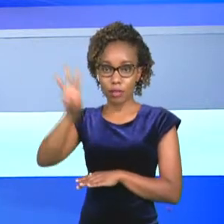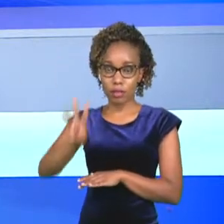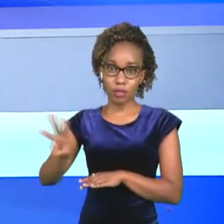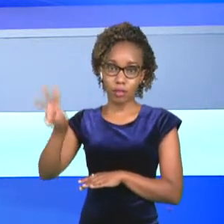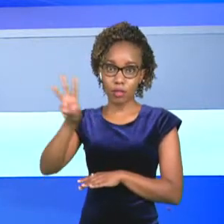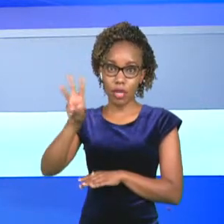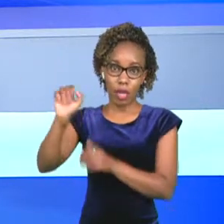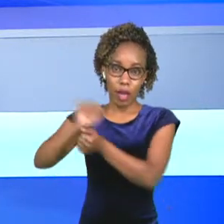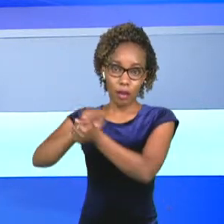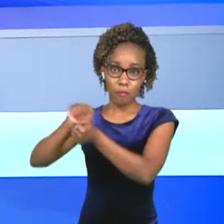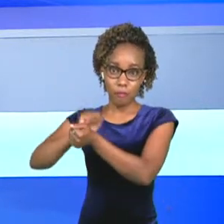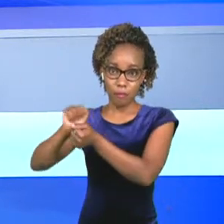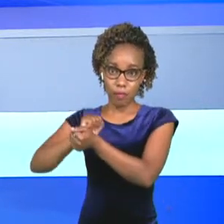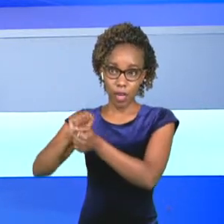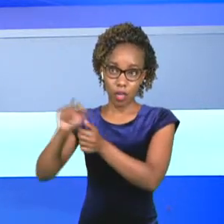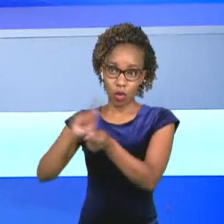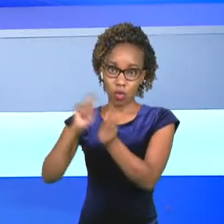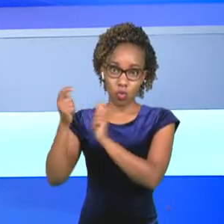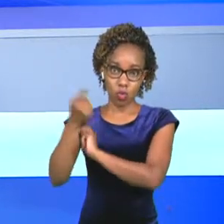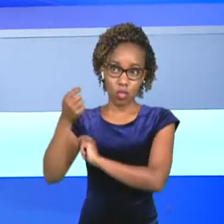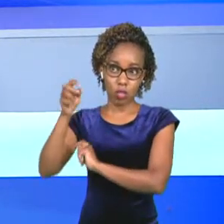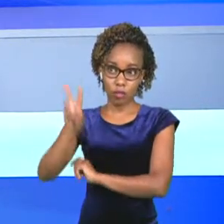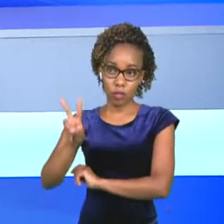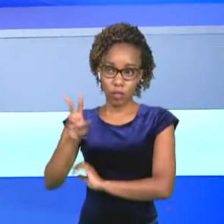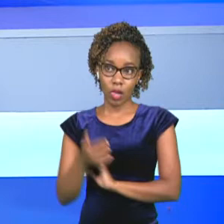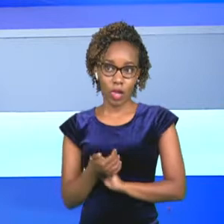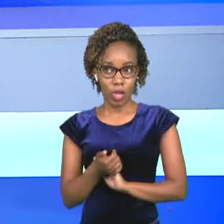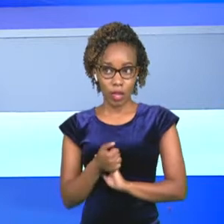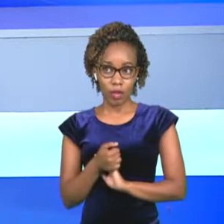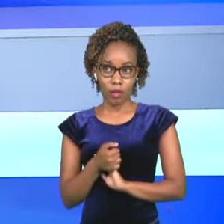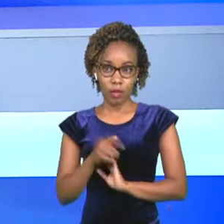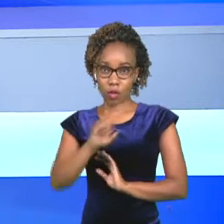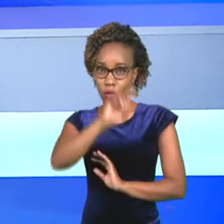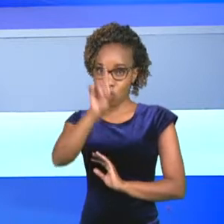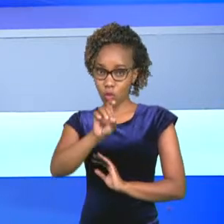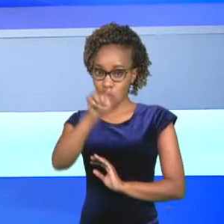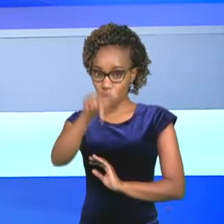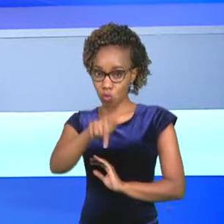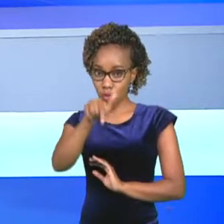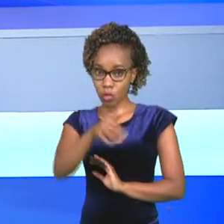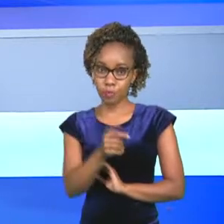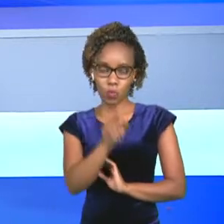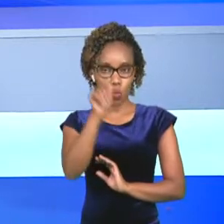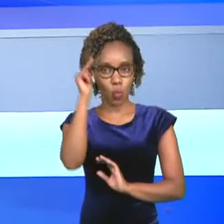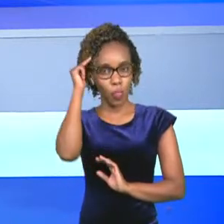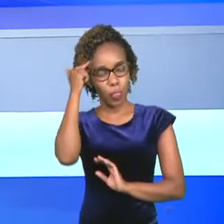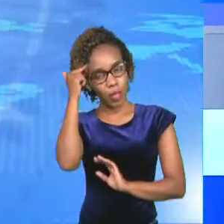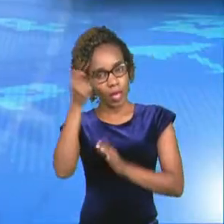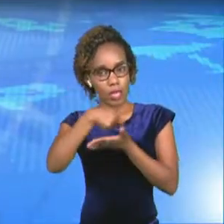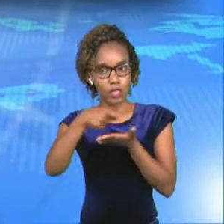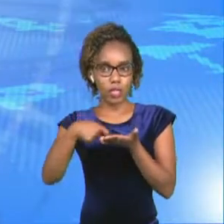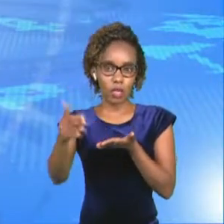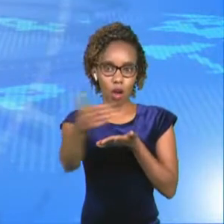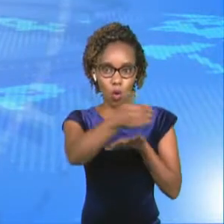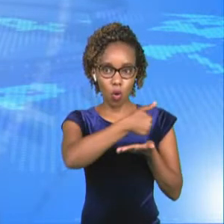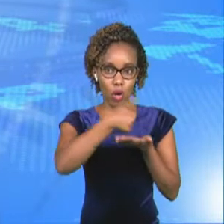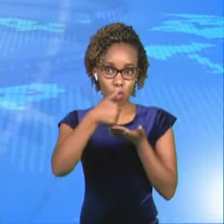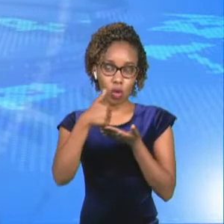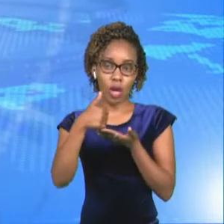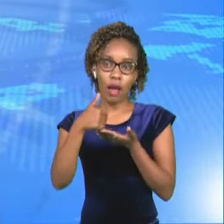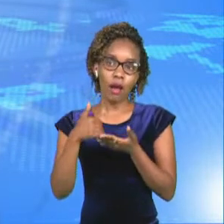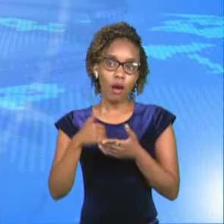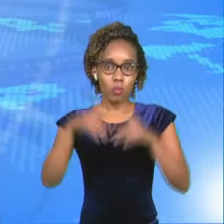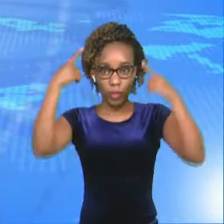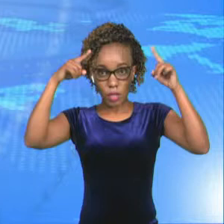here on Switch TV. Well, that still brings us to a question of the day. Do you think the signature collection exercise will